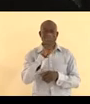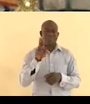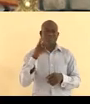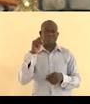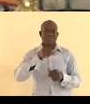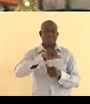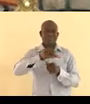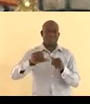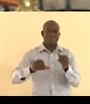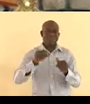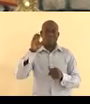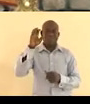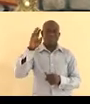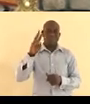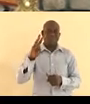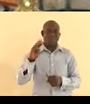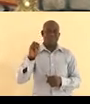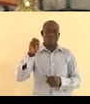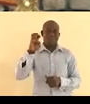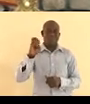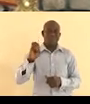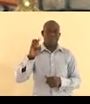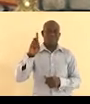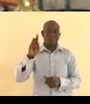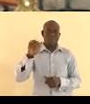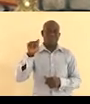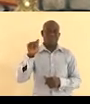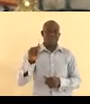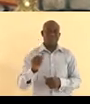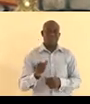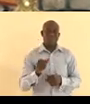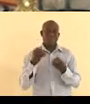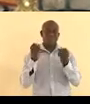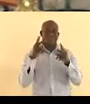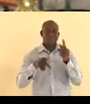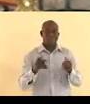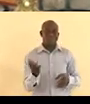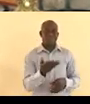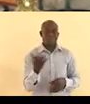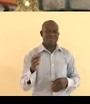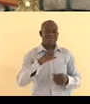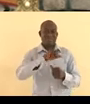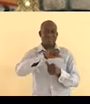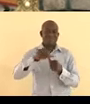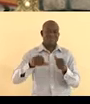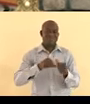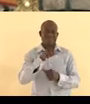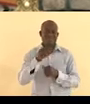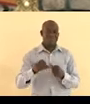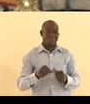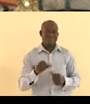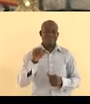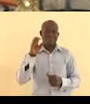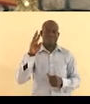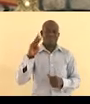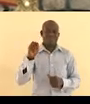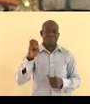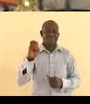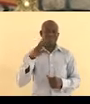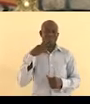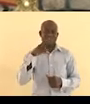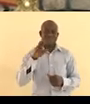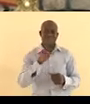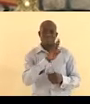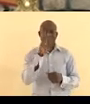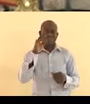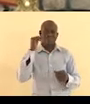To use the social media, many of us are on social media now. Many people here are on social media. But are you using it to speak